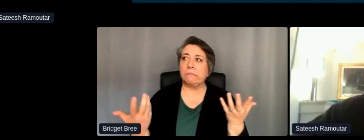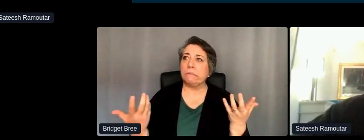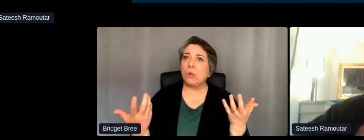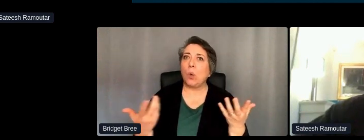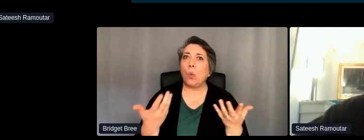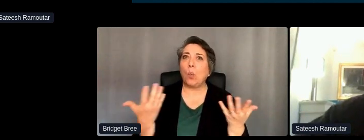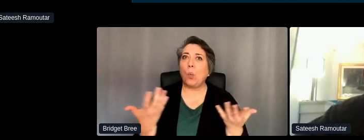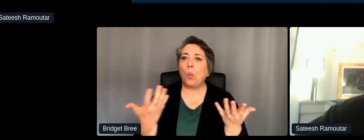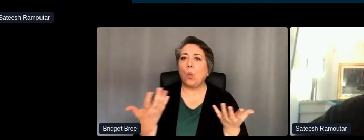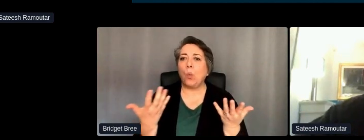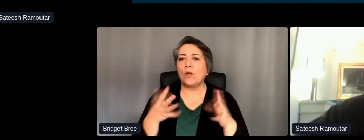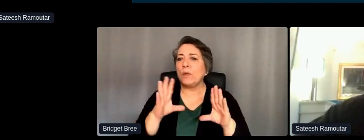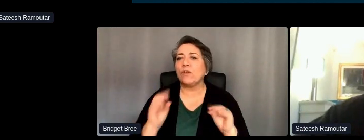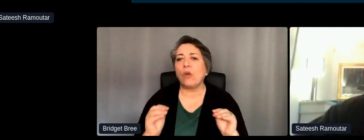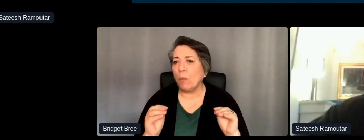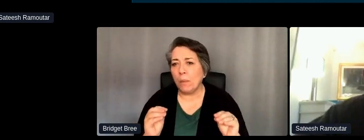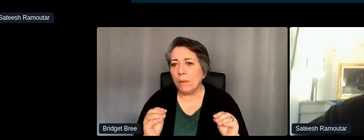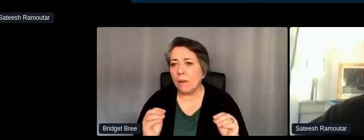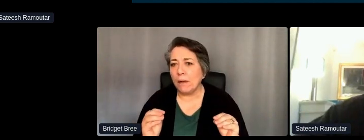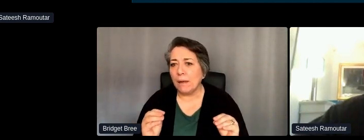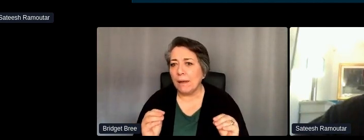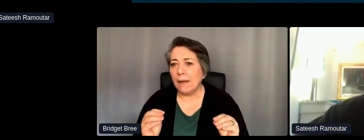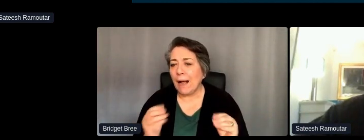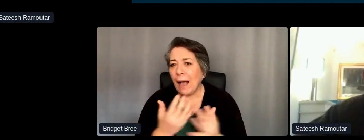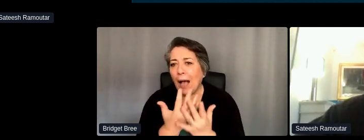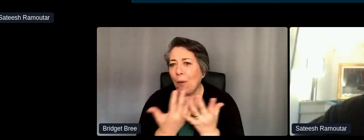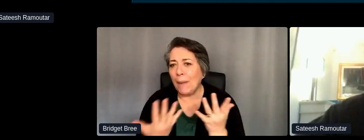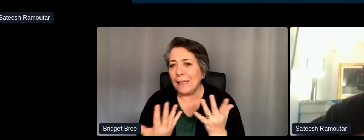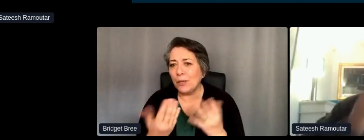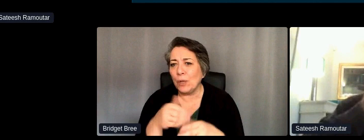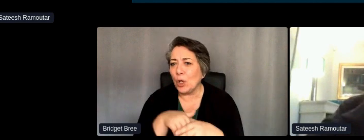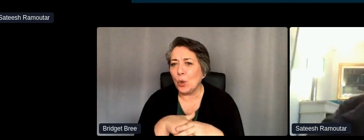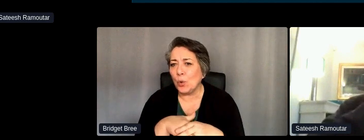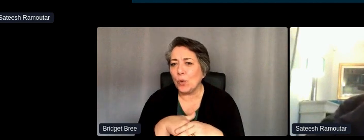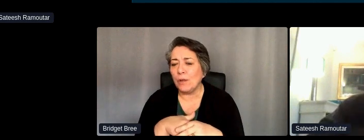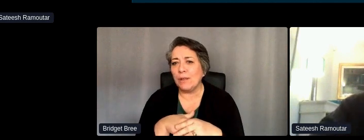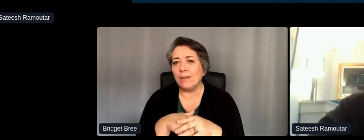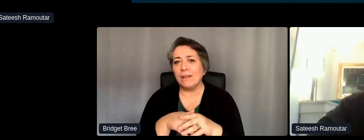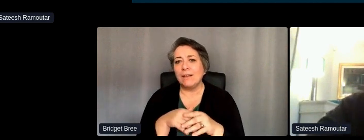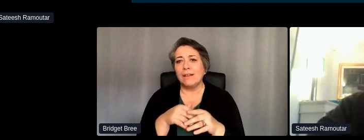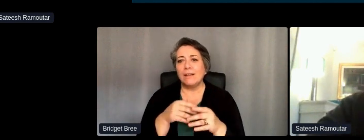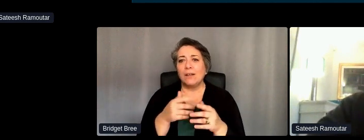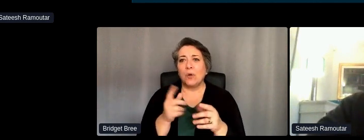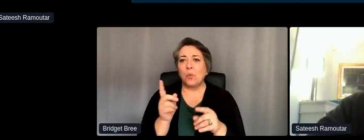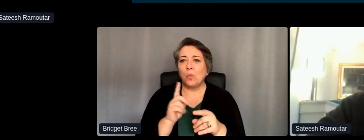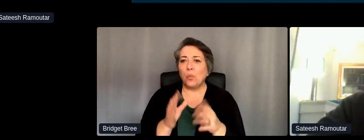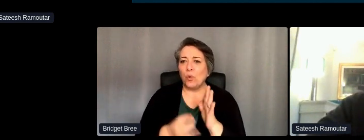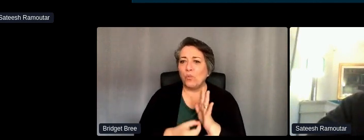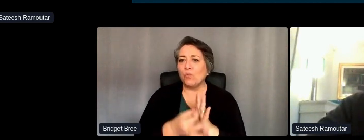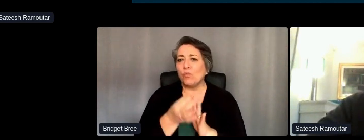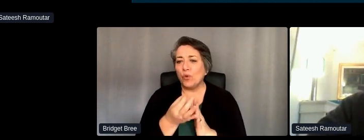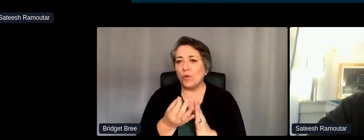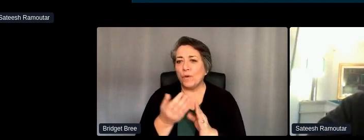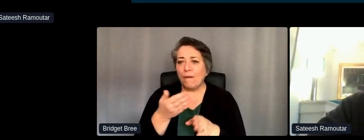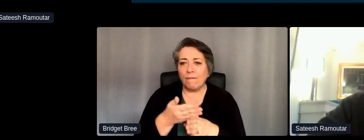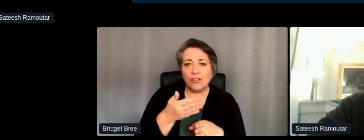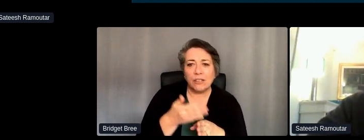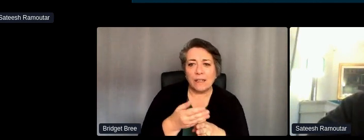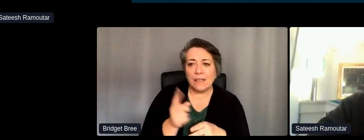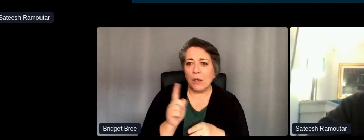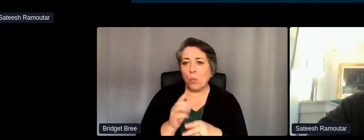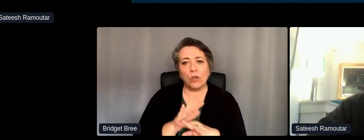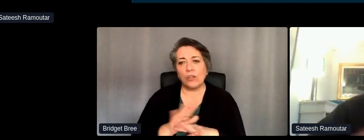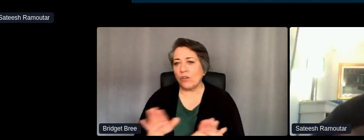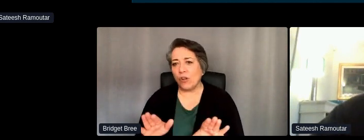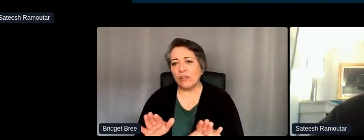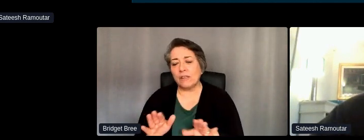know, where do we draw the line on included functionality and not included functionality? And